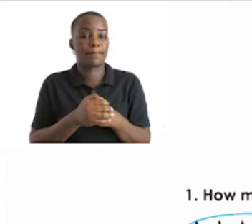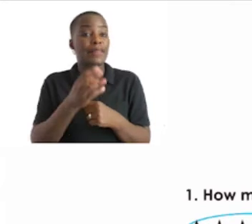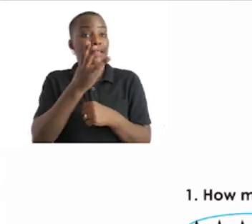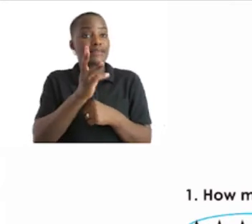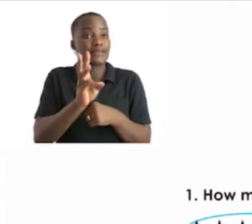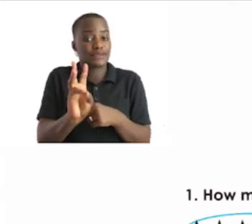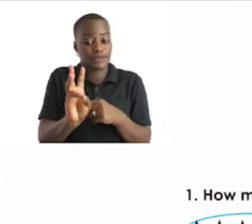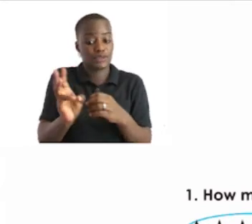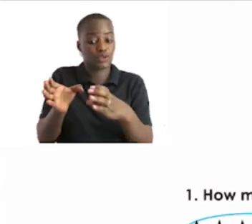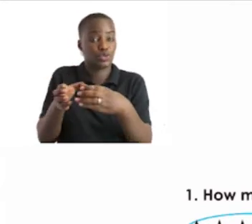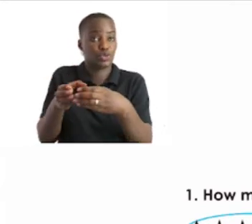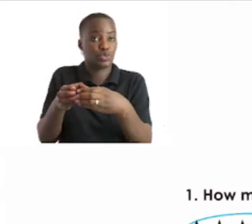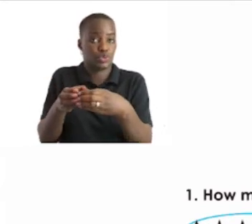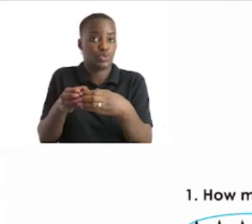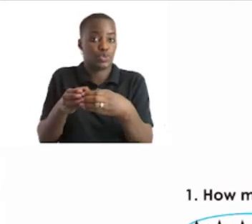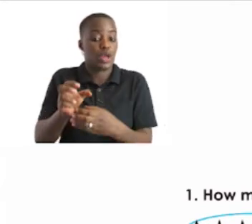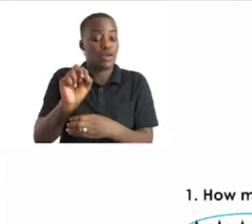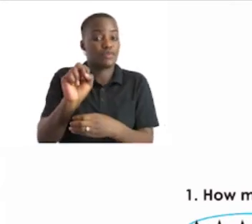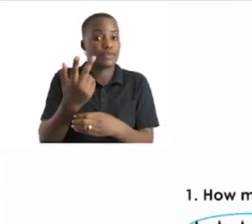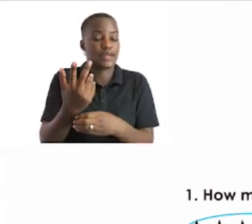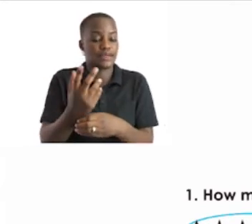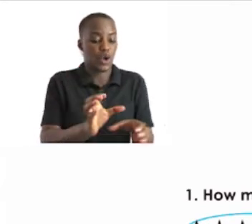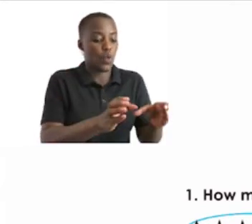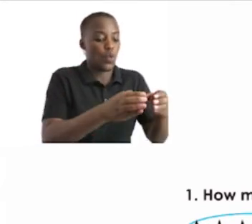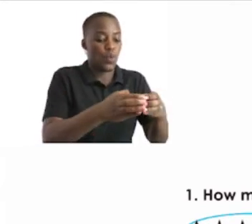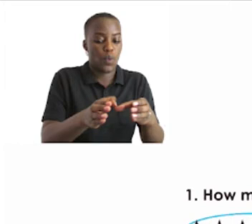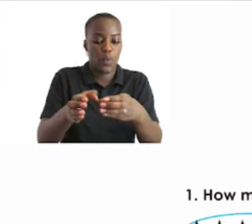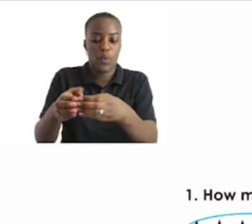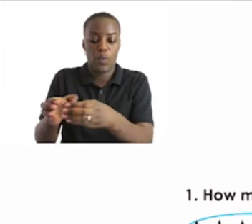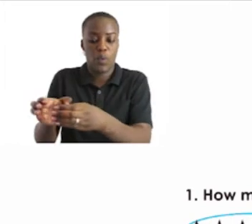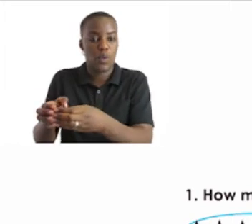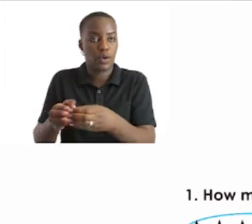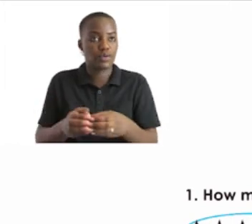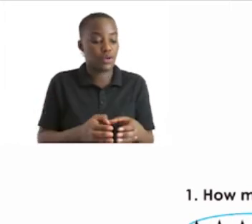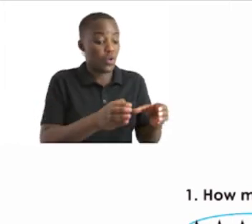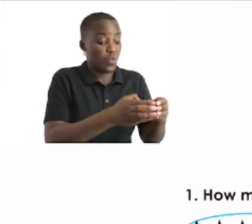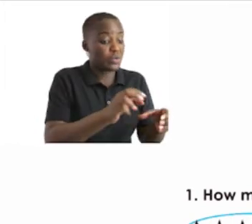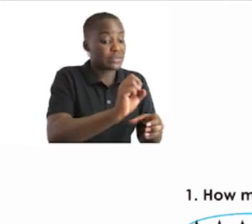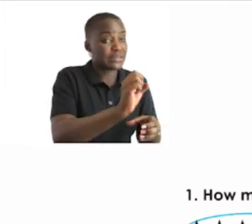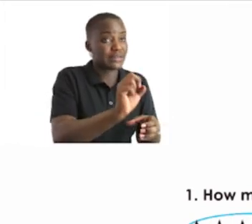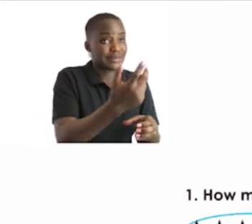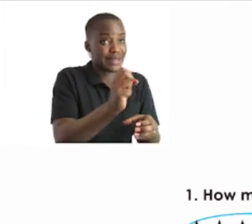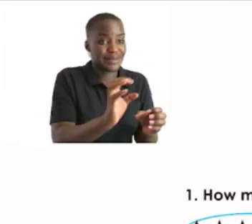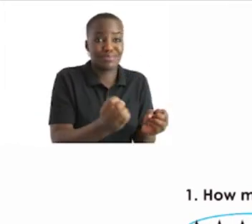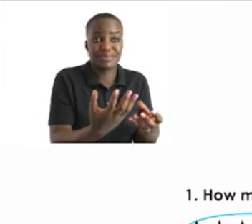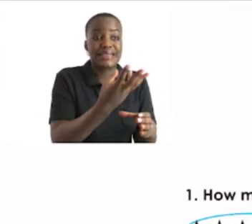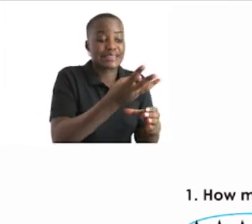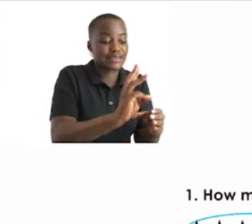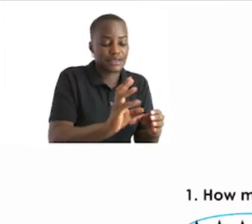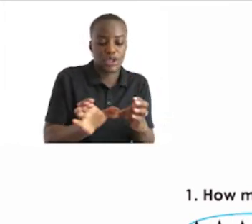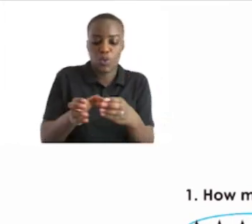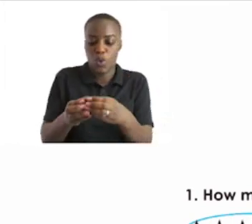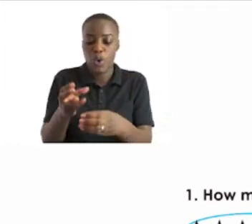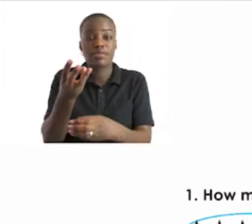groups. So in each group there are 6 stars. And